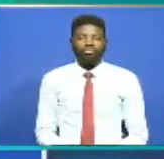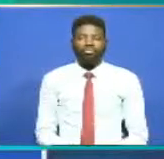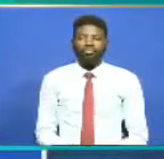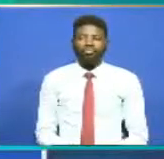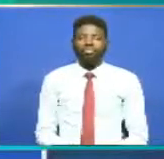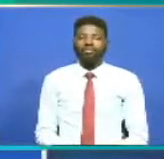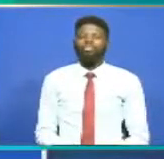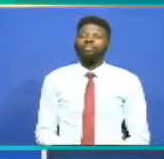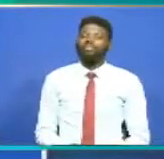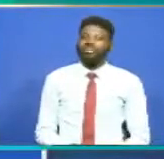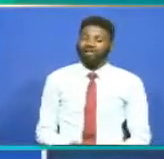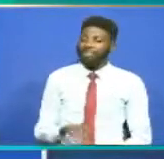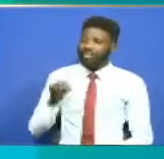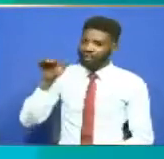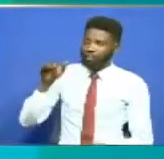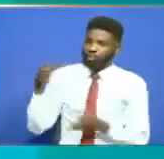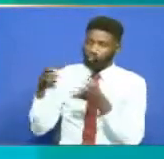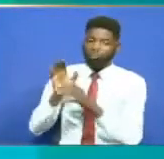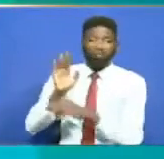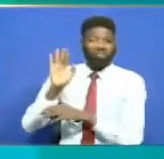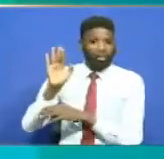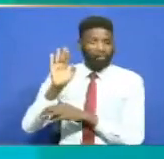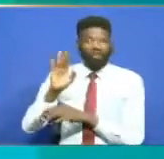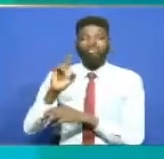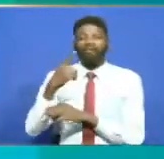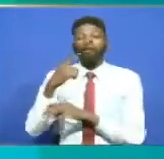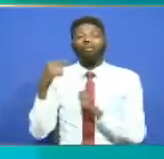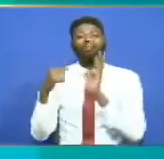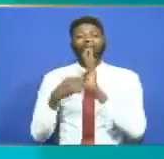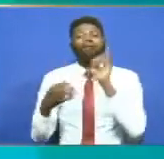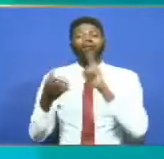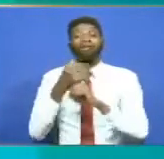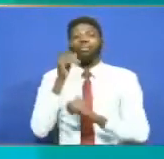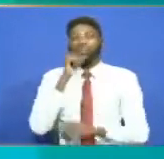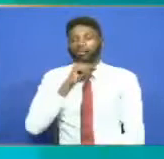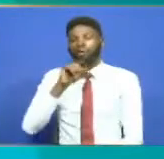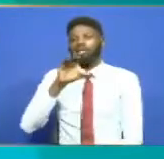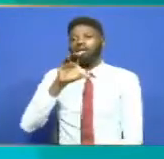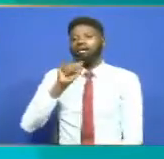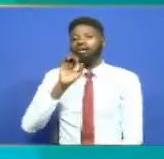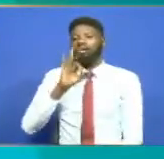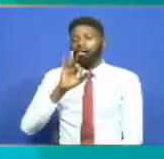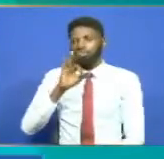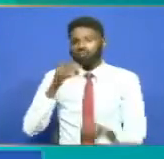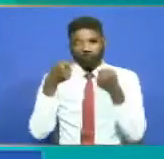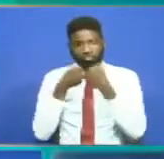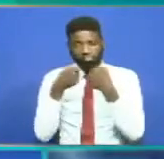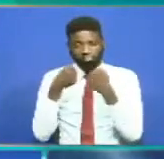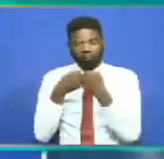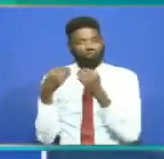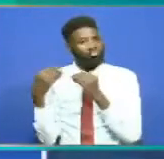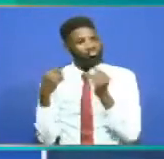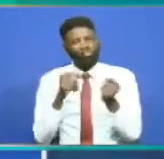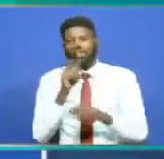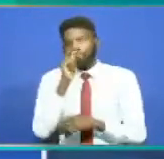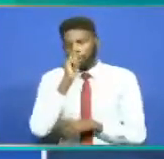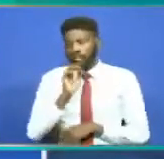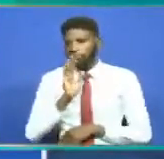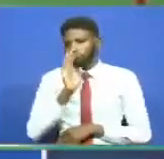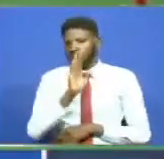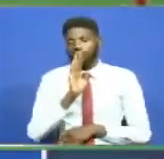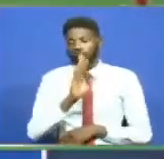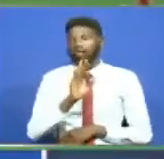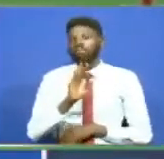Zambian side Nkana earned their first points of this season's CAF Confederations Cup after beating Tanzanian side